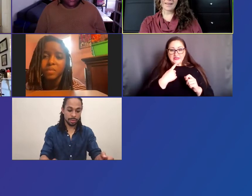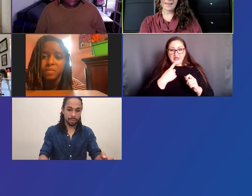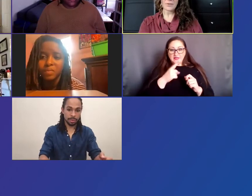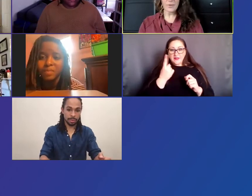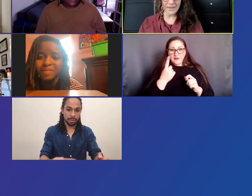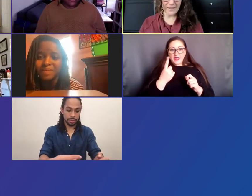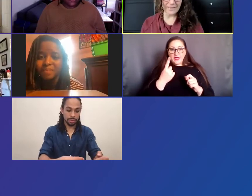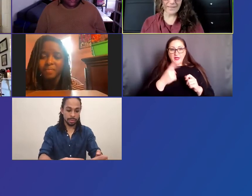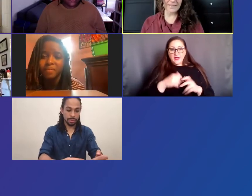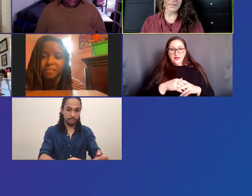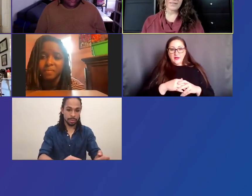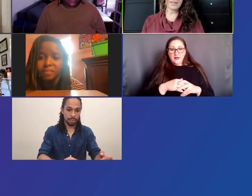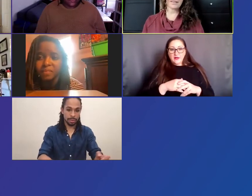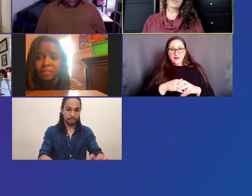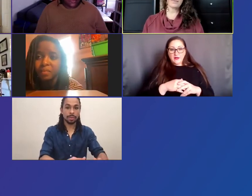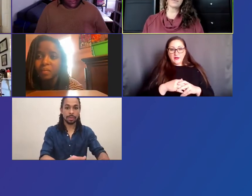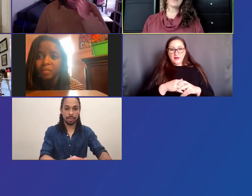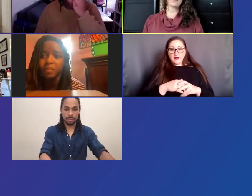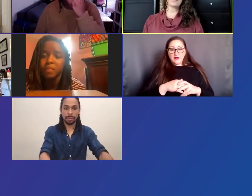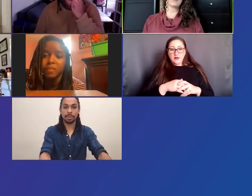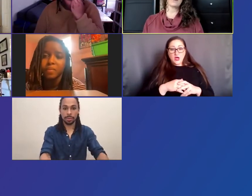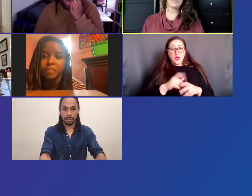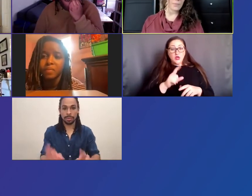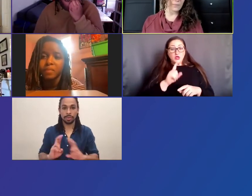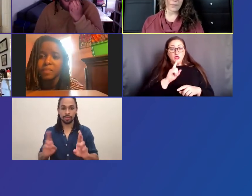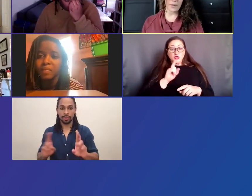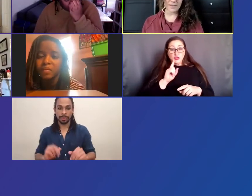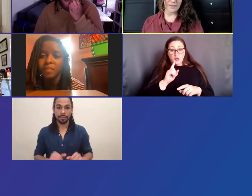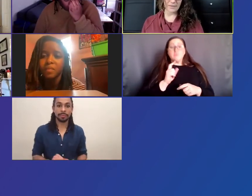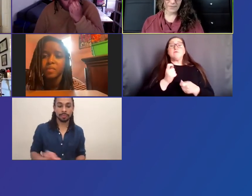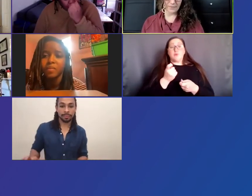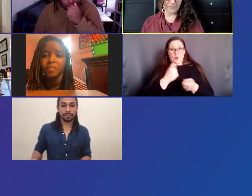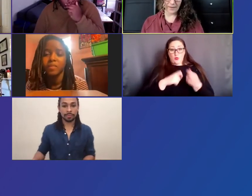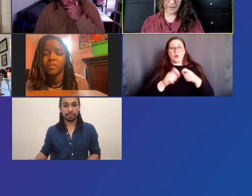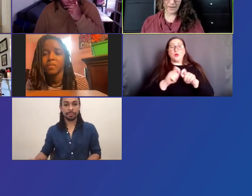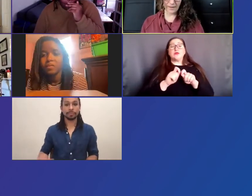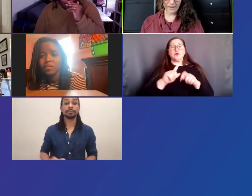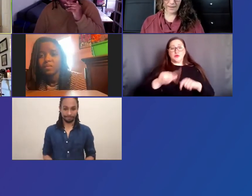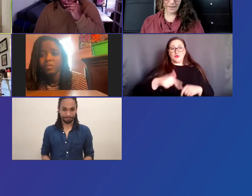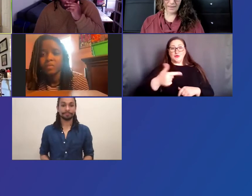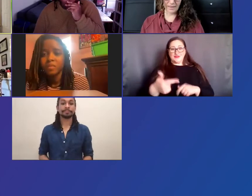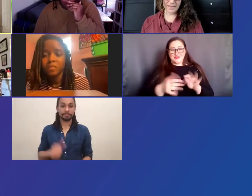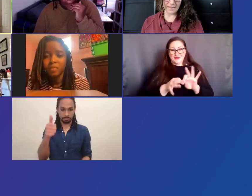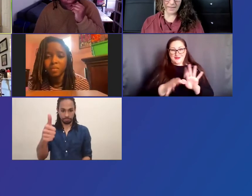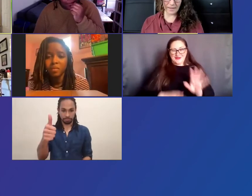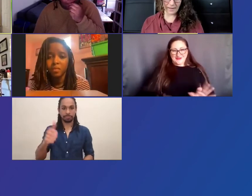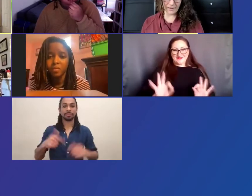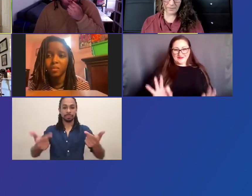do. Sure. It's